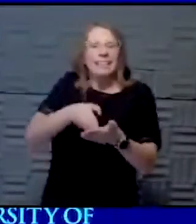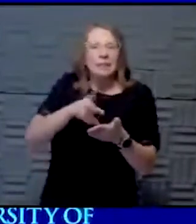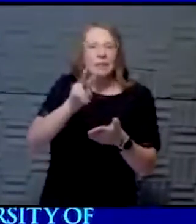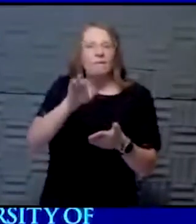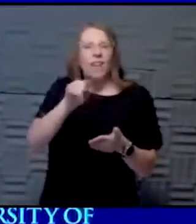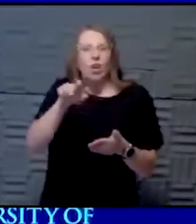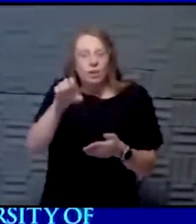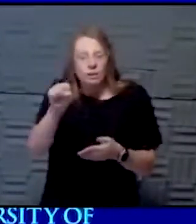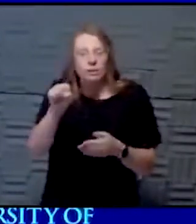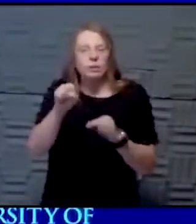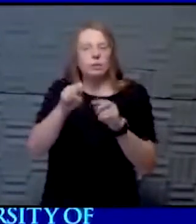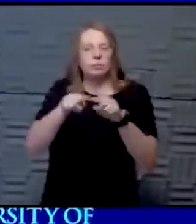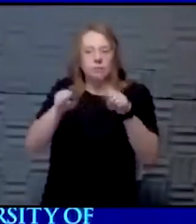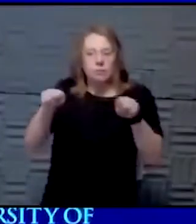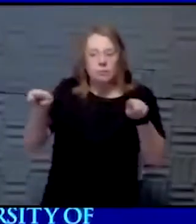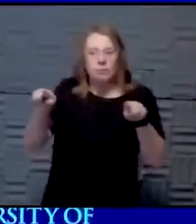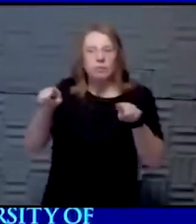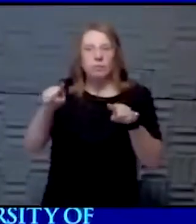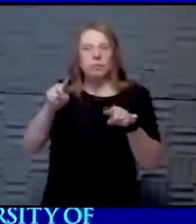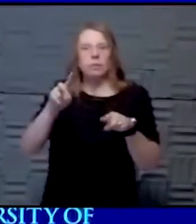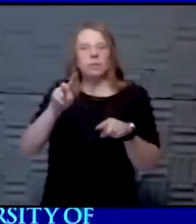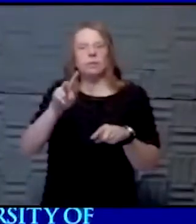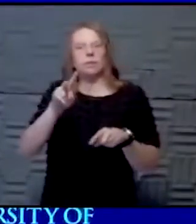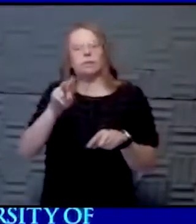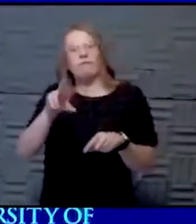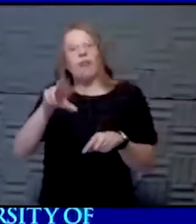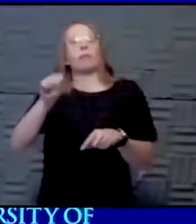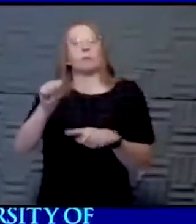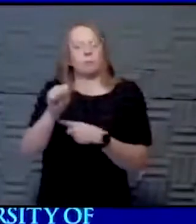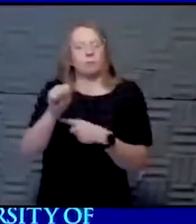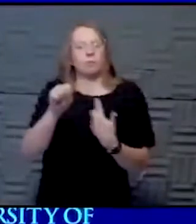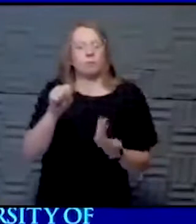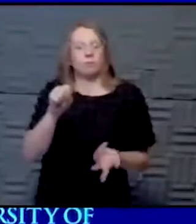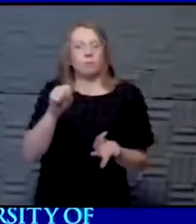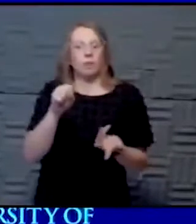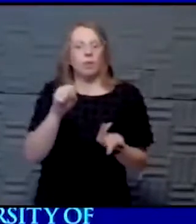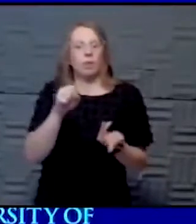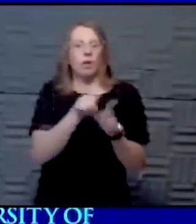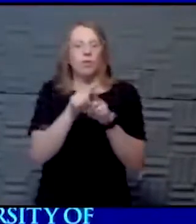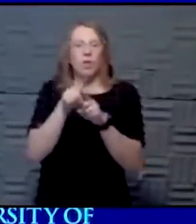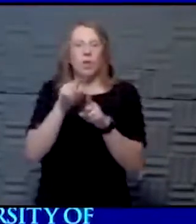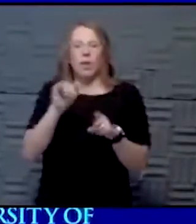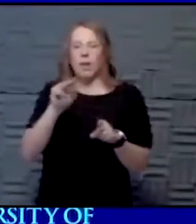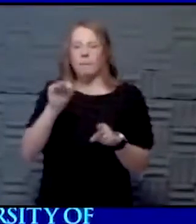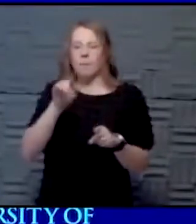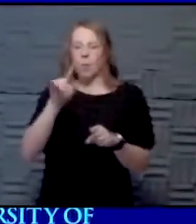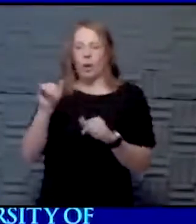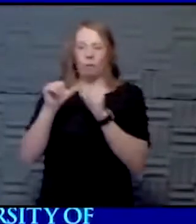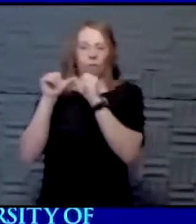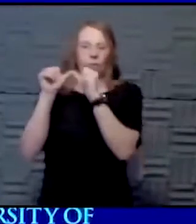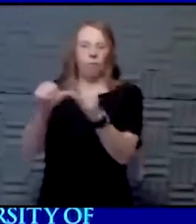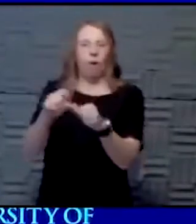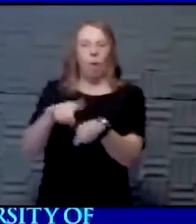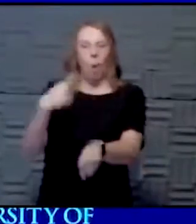vaccines do work with, and B, we don't think your immunity lasts as long as it does with